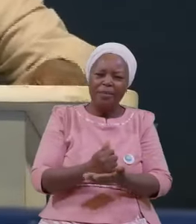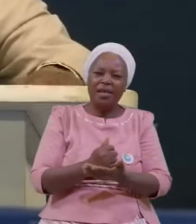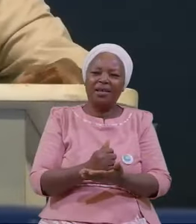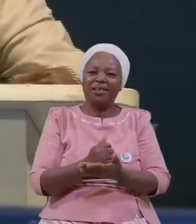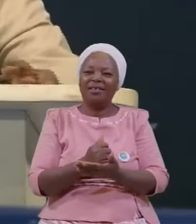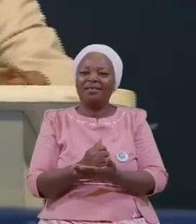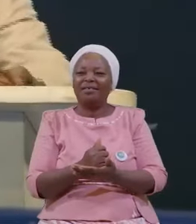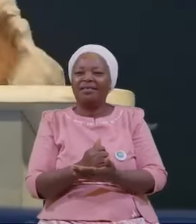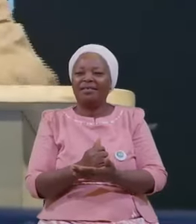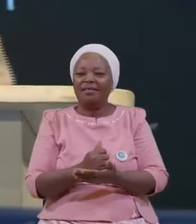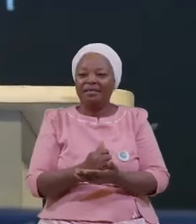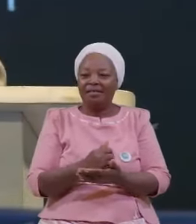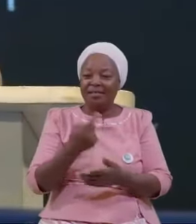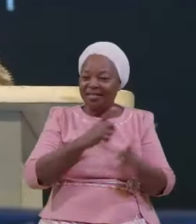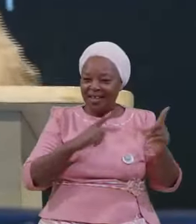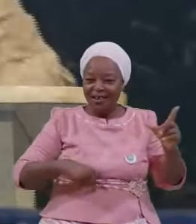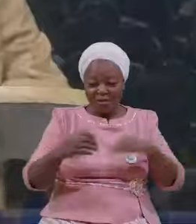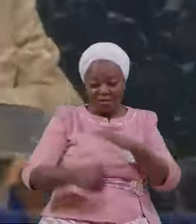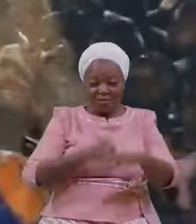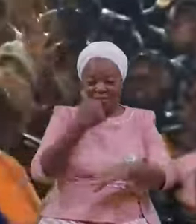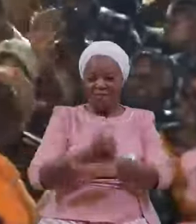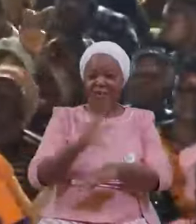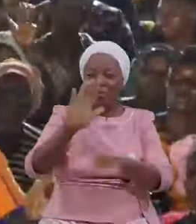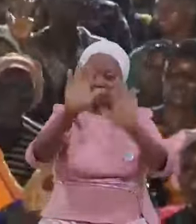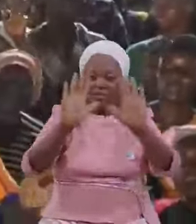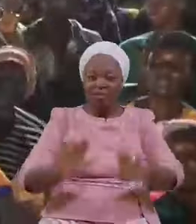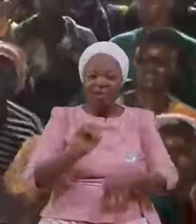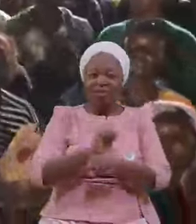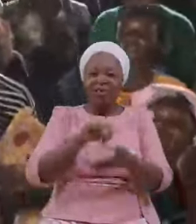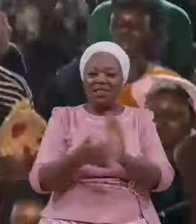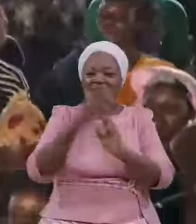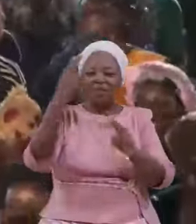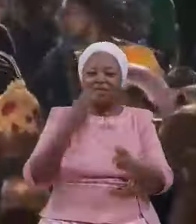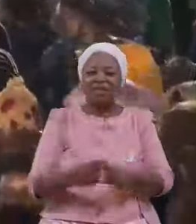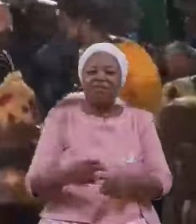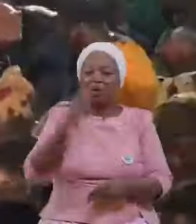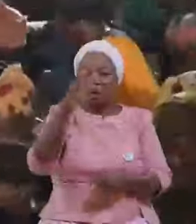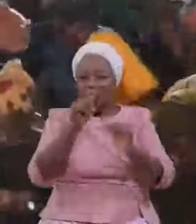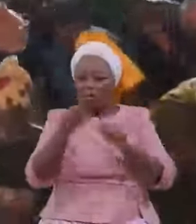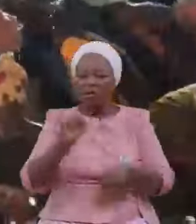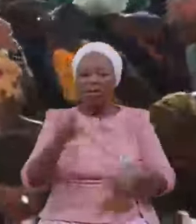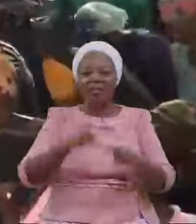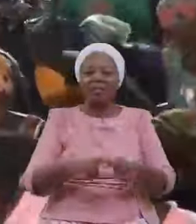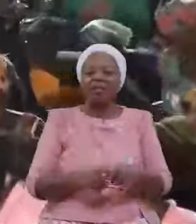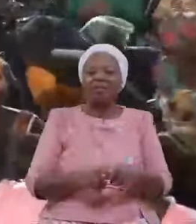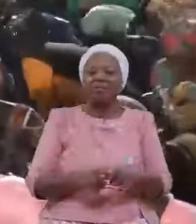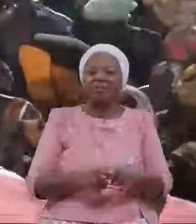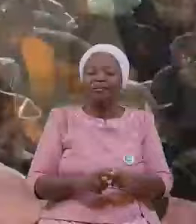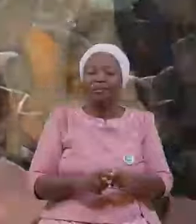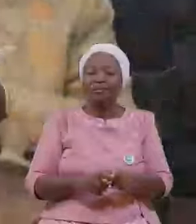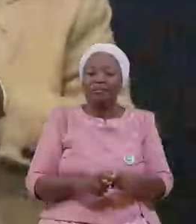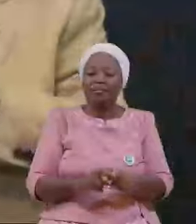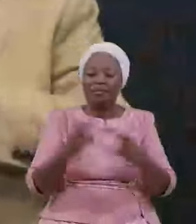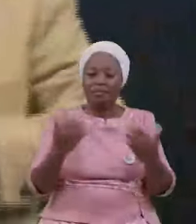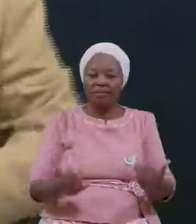The Lord confirm your miracle. God bless you. You can sit down. Tonight, we're